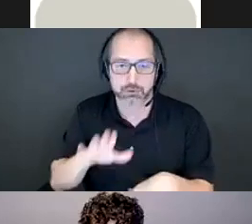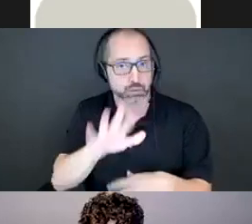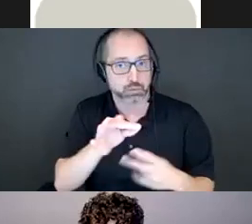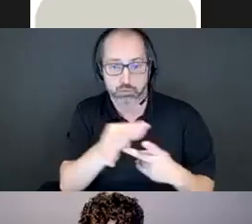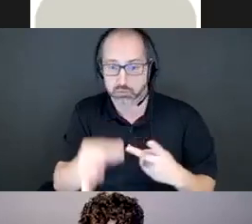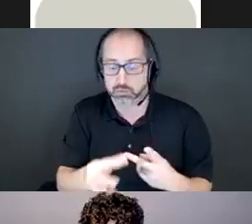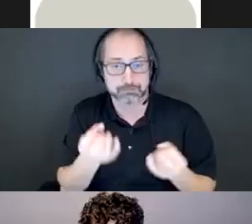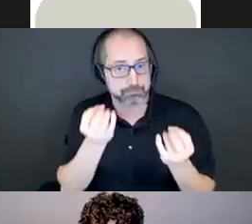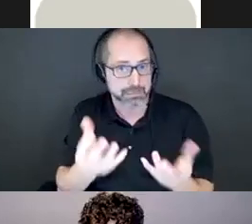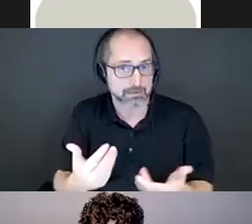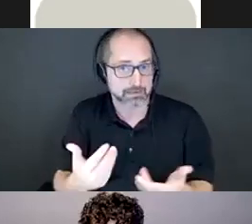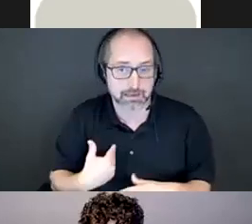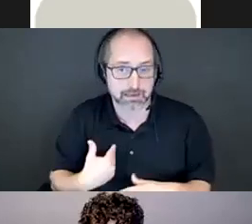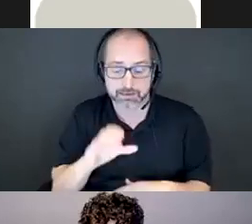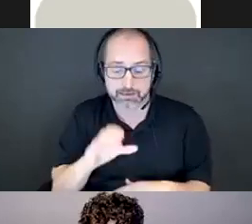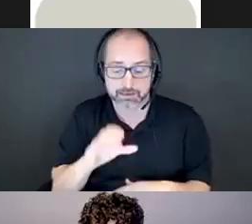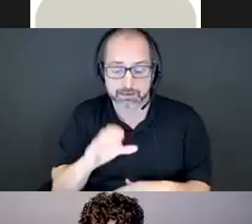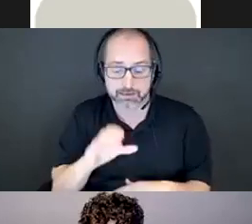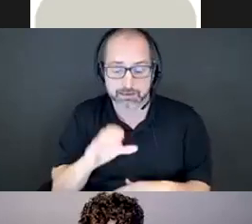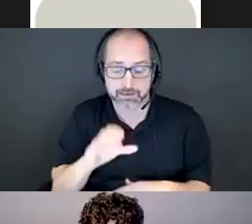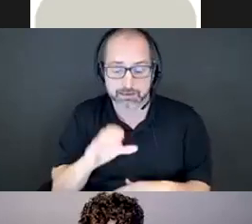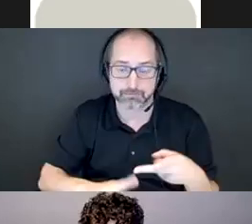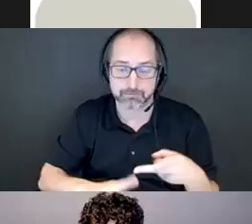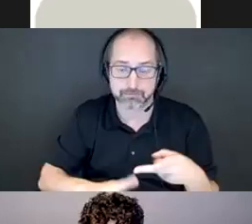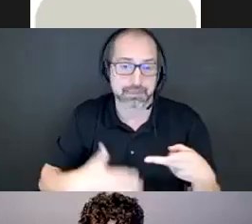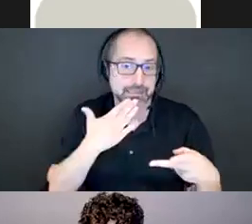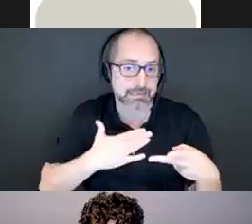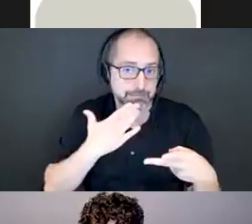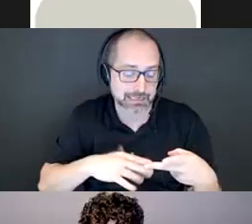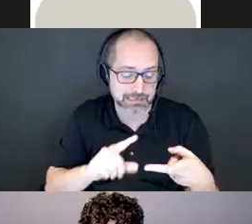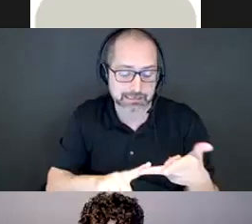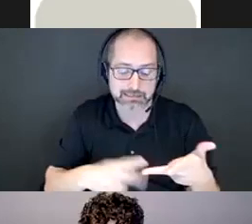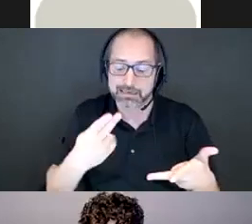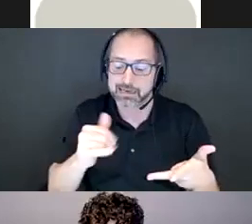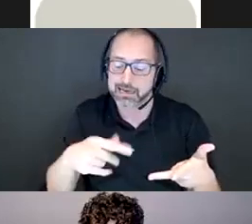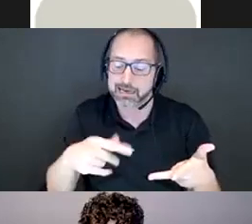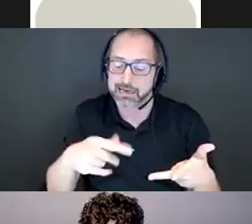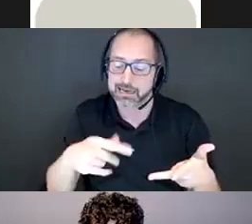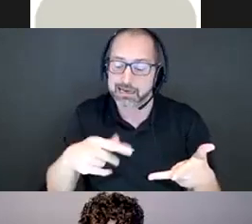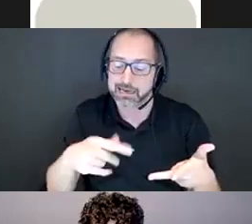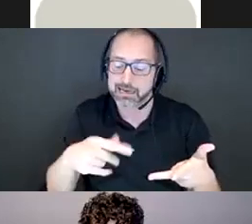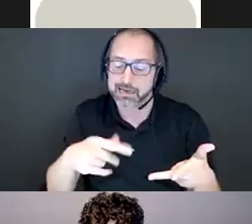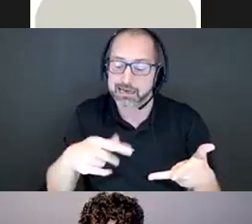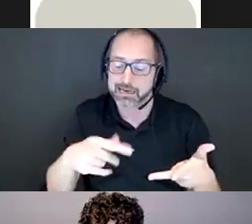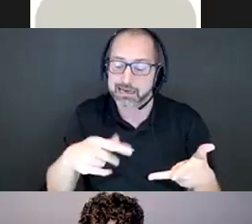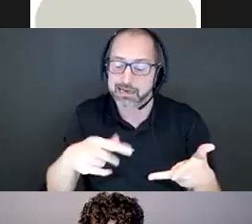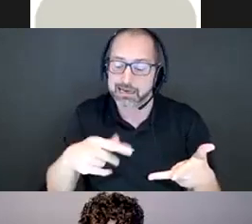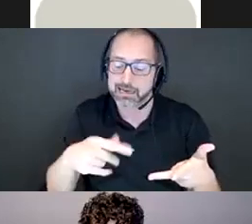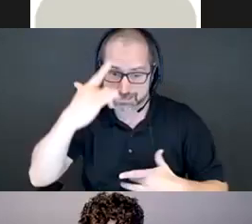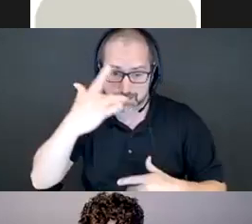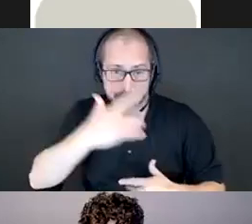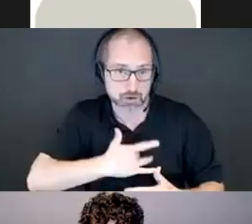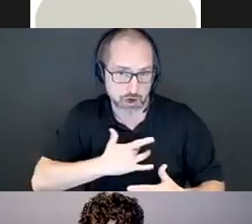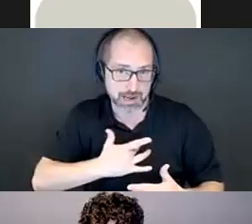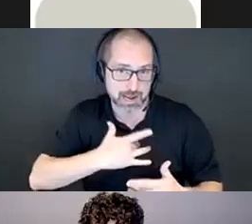Like COPD, diabetes, hypertension, cardiac disease. And in no other disease that we